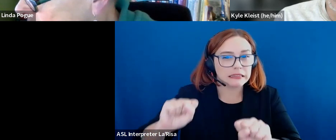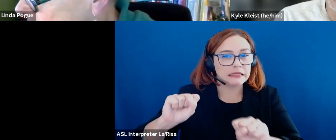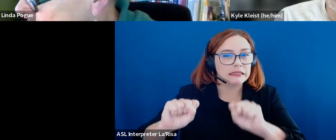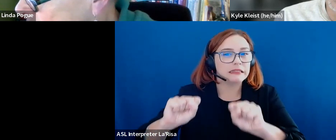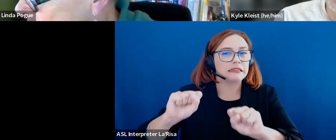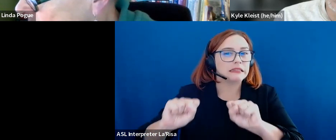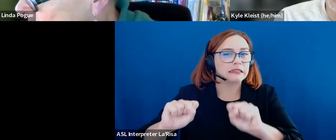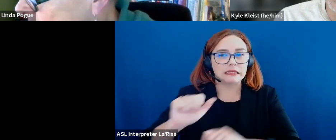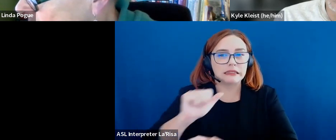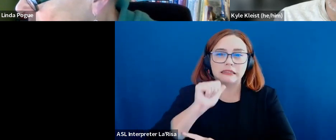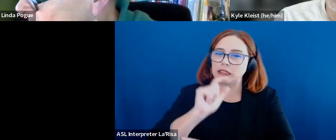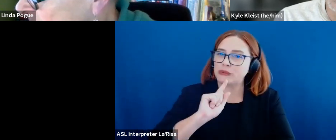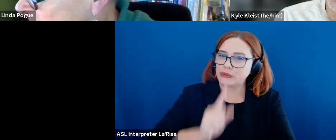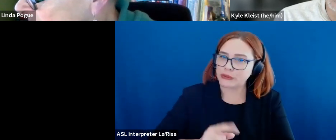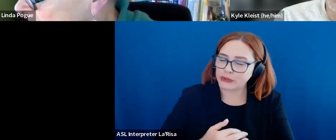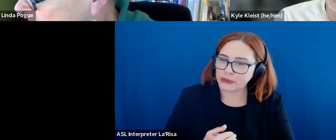And again,